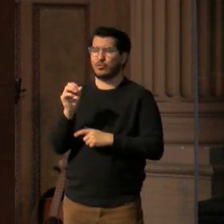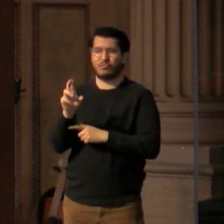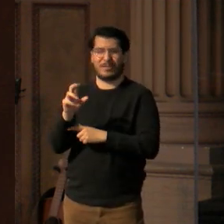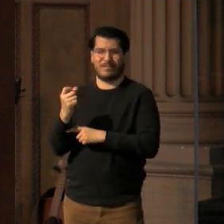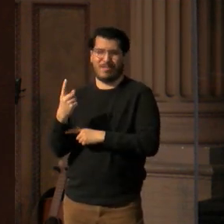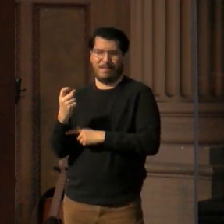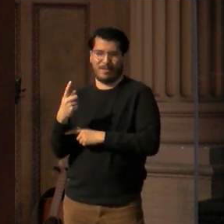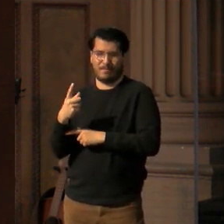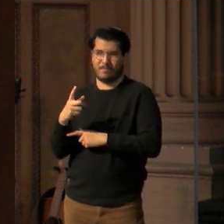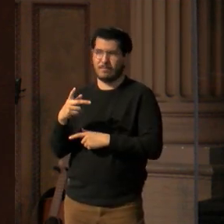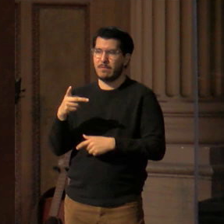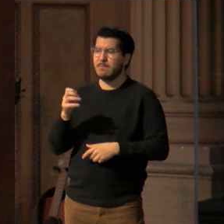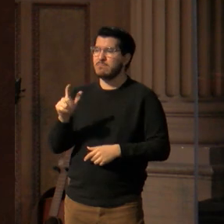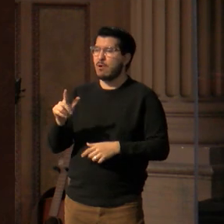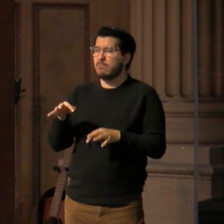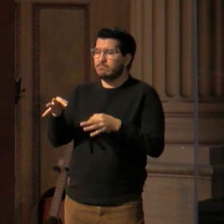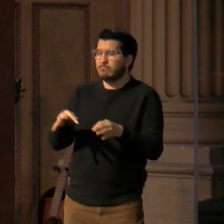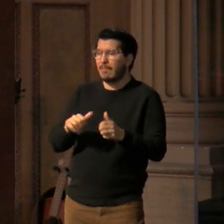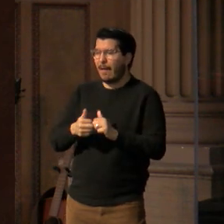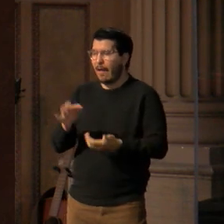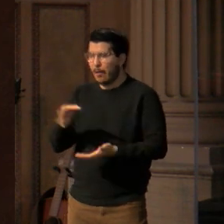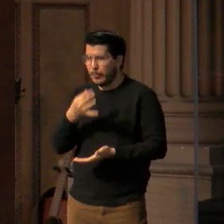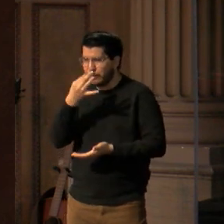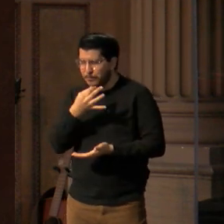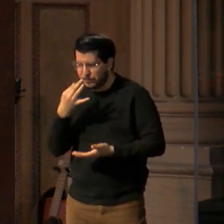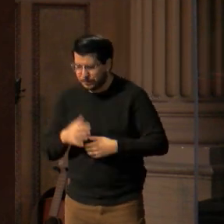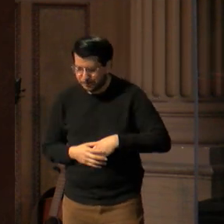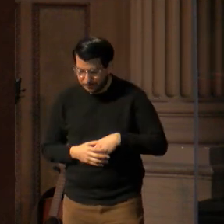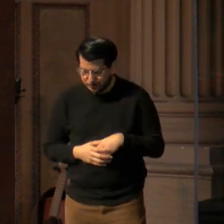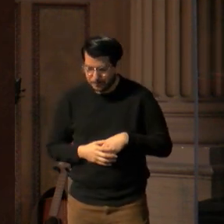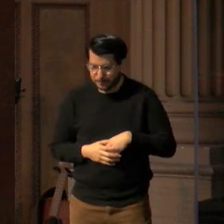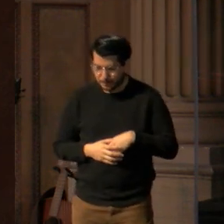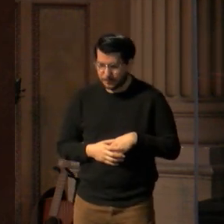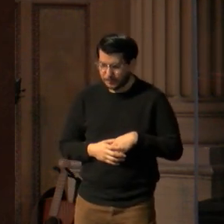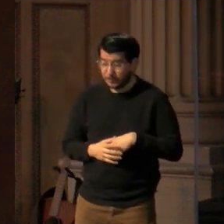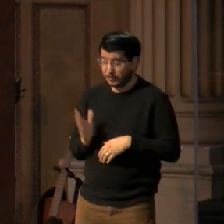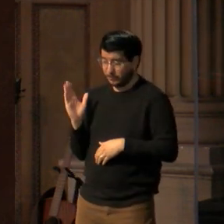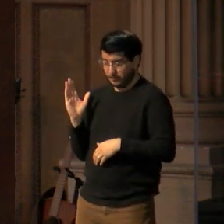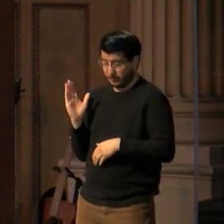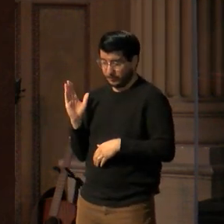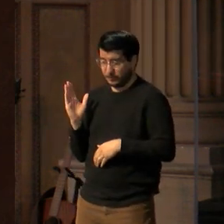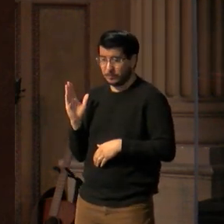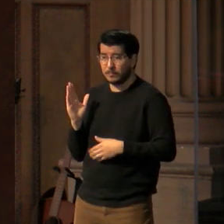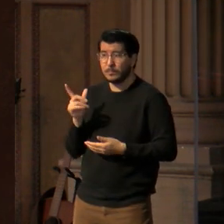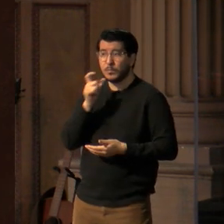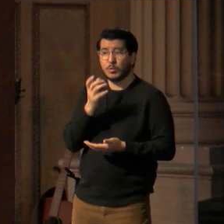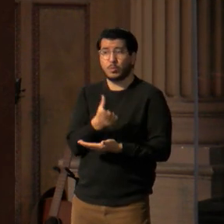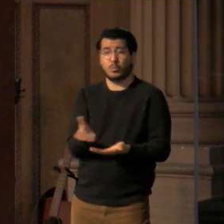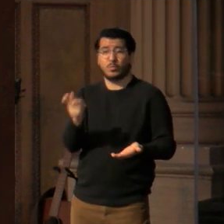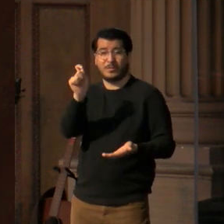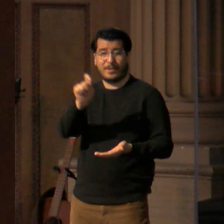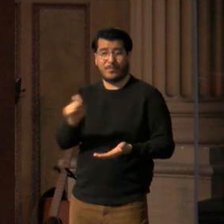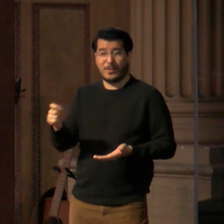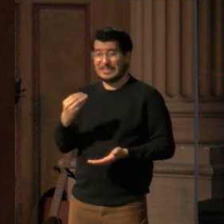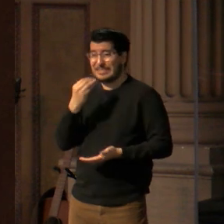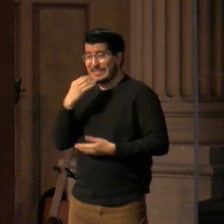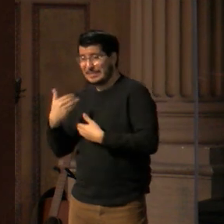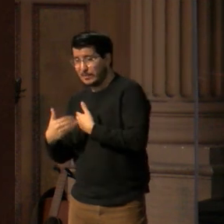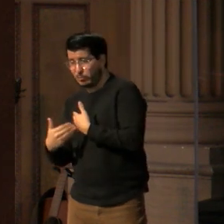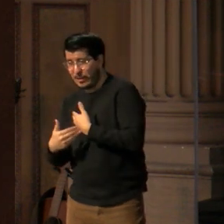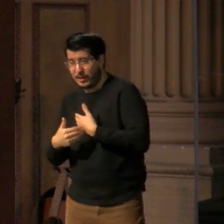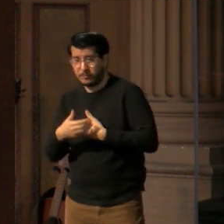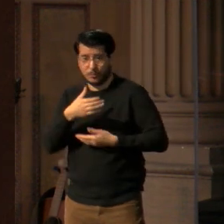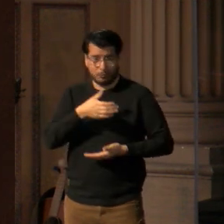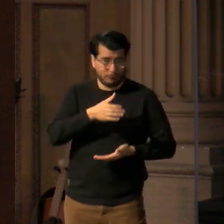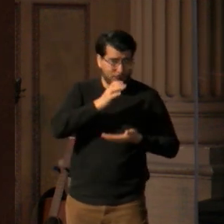Paul's describing how we're supposed to go about taking this. In 1 Corinthians 11, 27, he says, whoever therefore eats the bread or drinks the cup of the